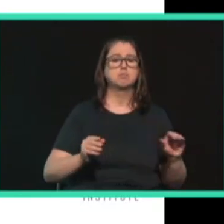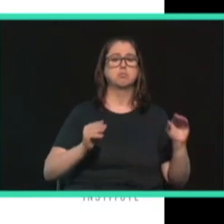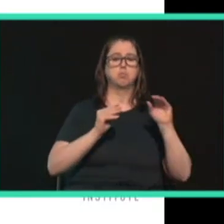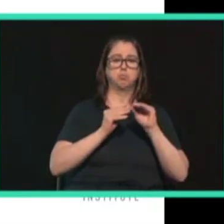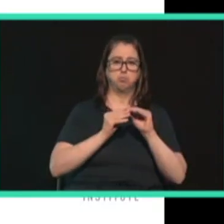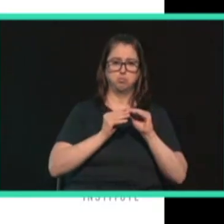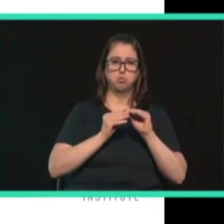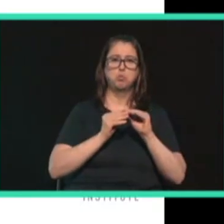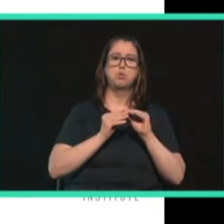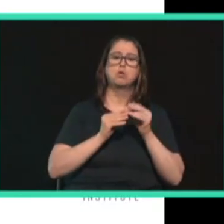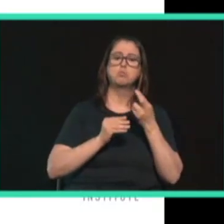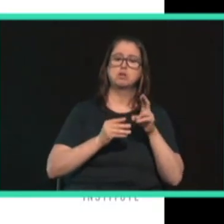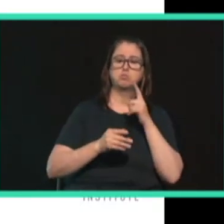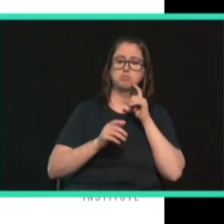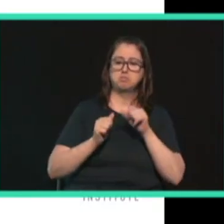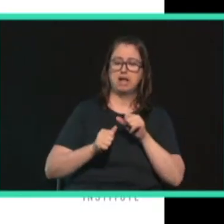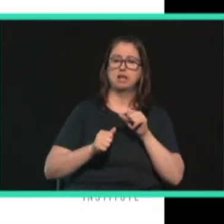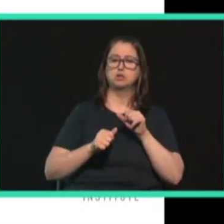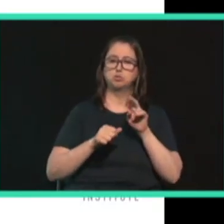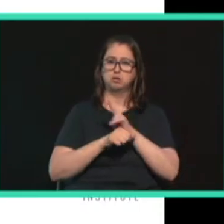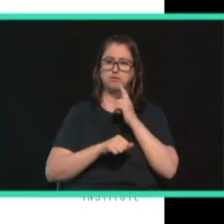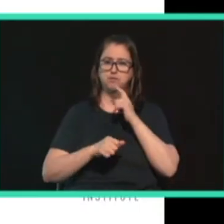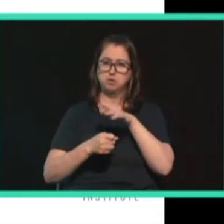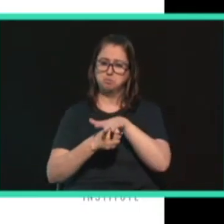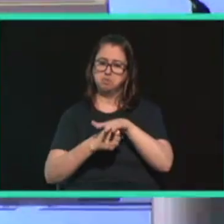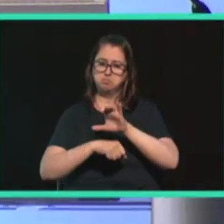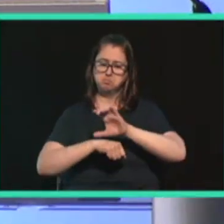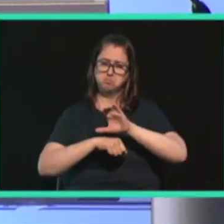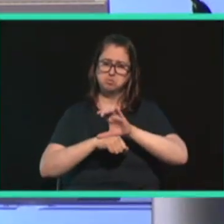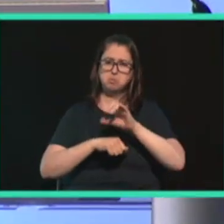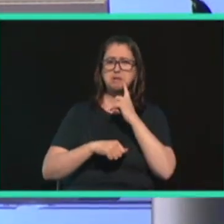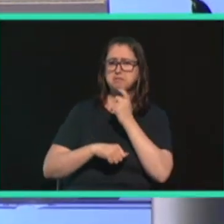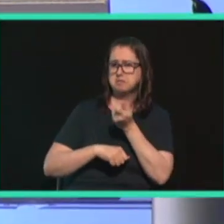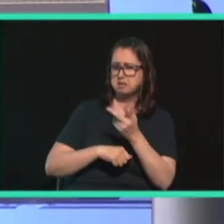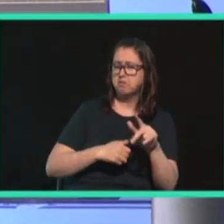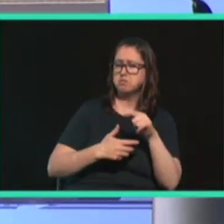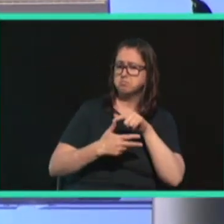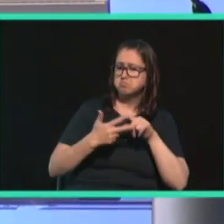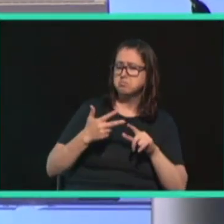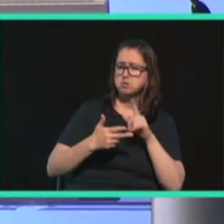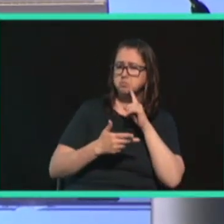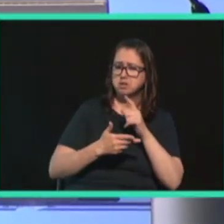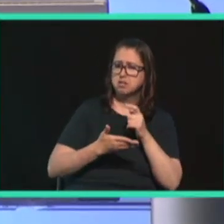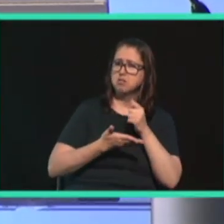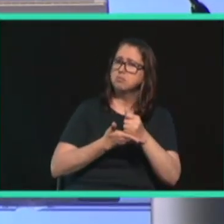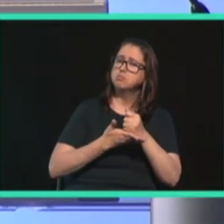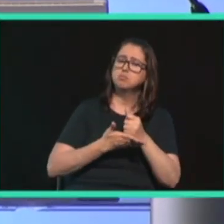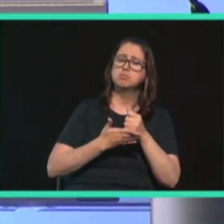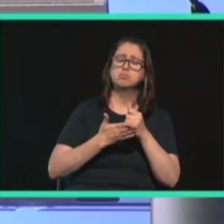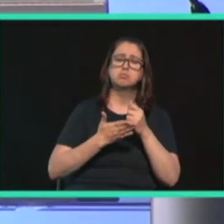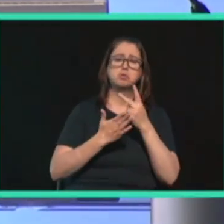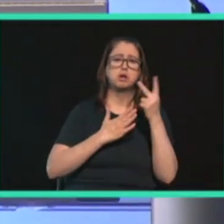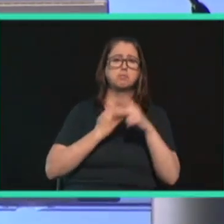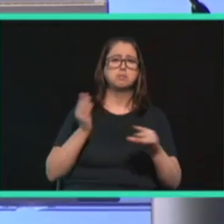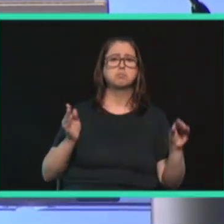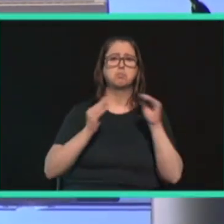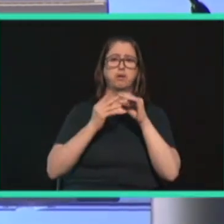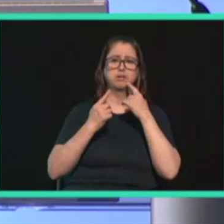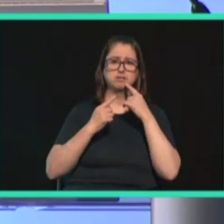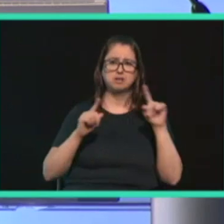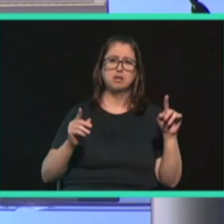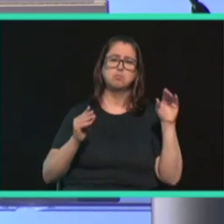be used in the local church. So these innovations make the program more accessible, more affordable